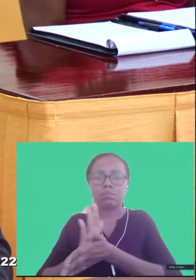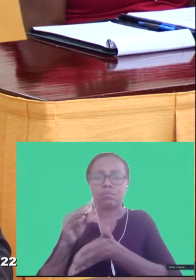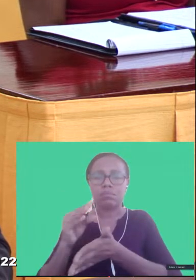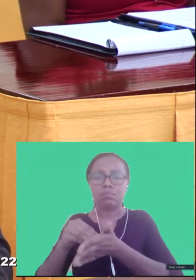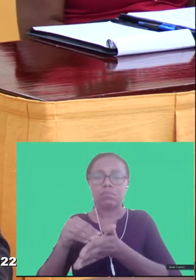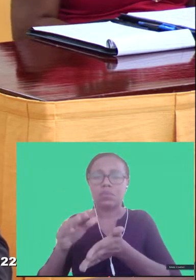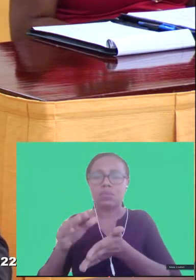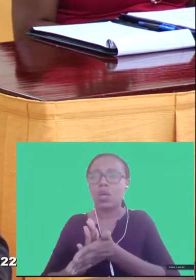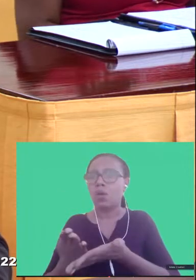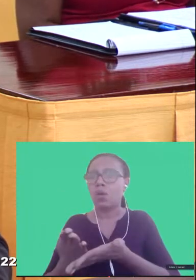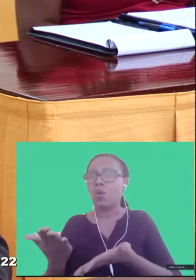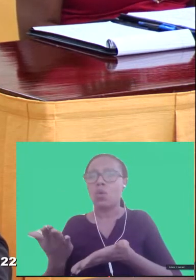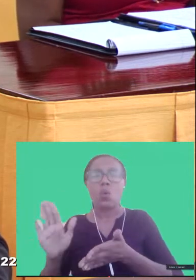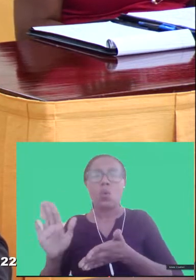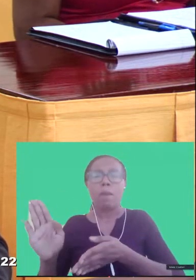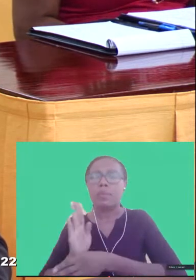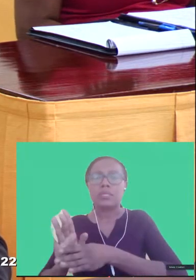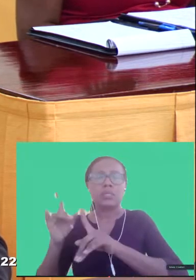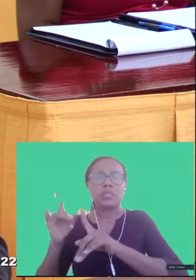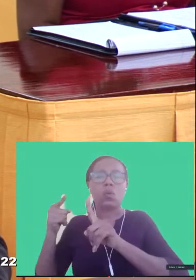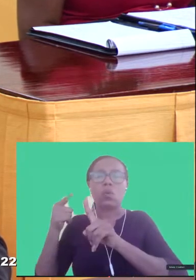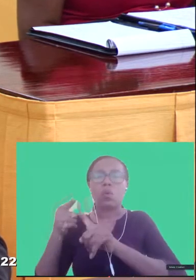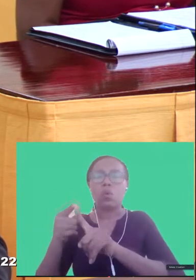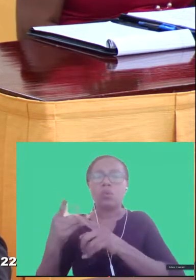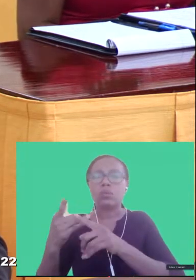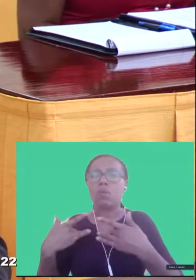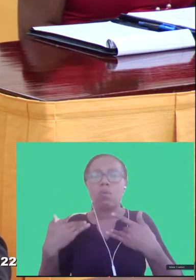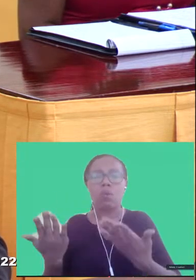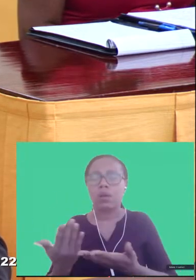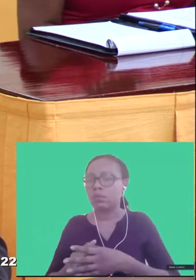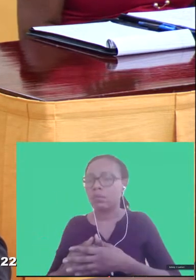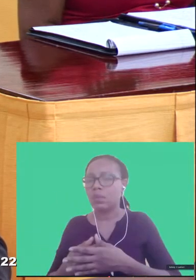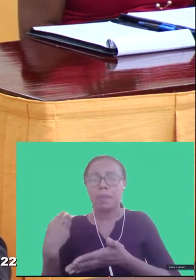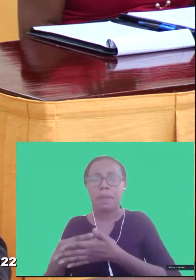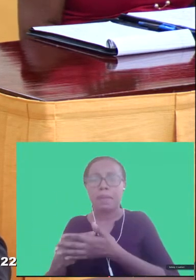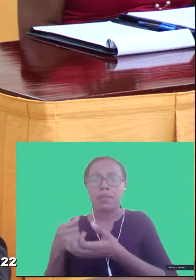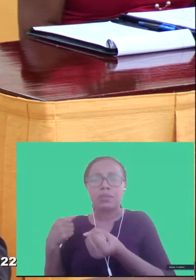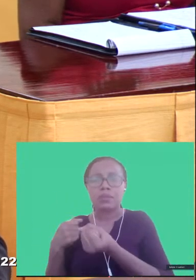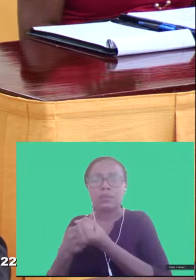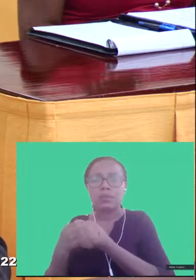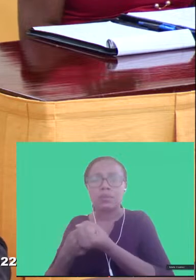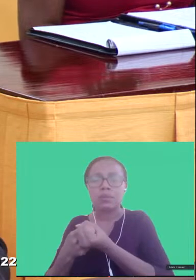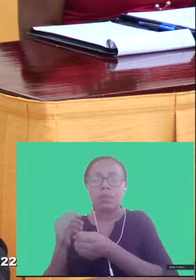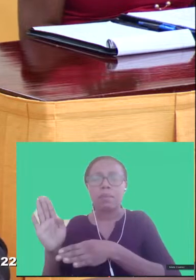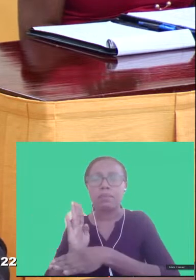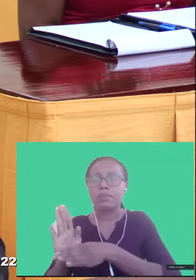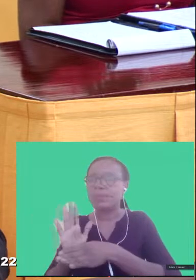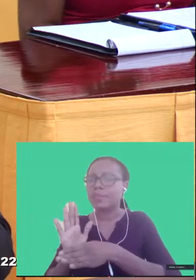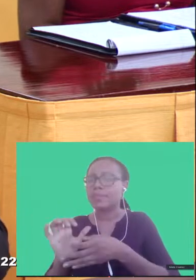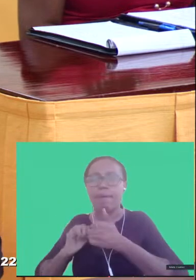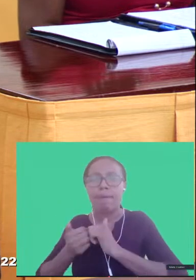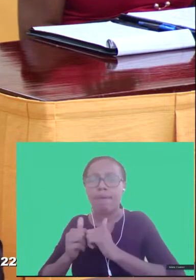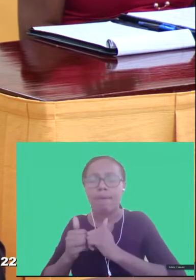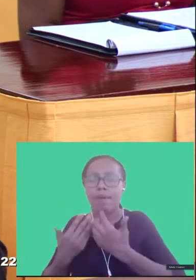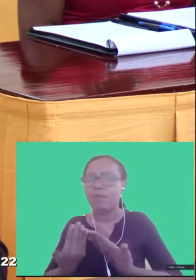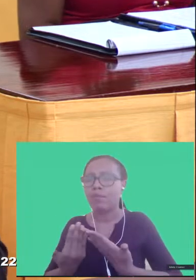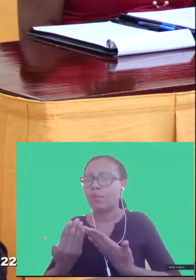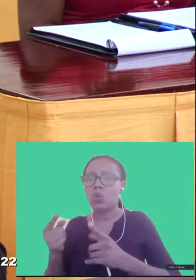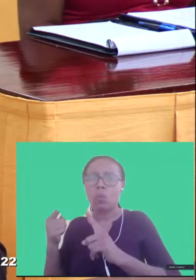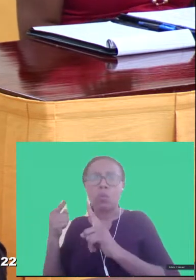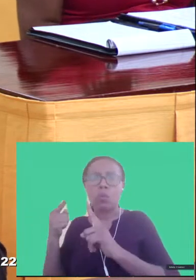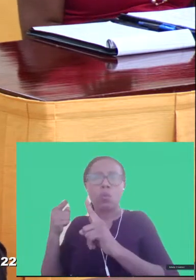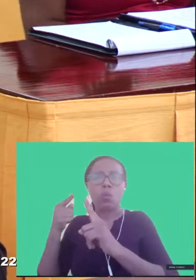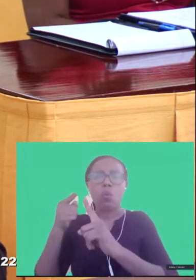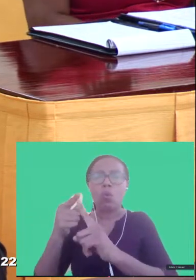to business plans. They've struggled as a result of a difficulty in understanding what a